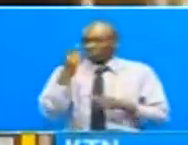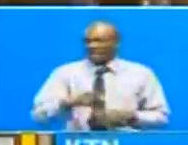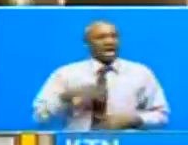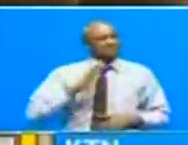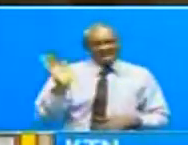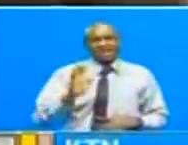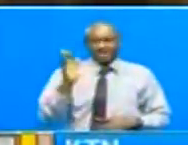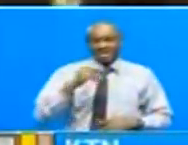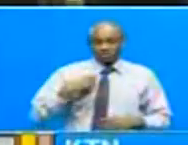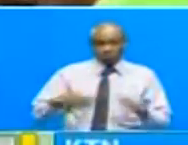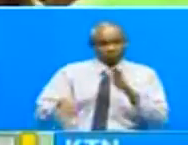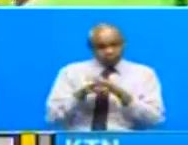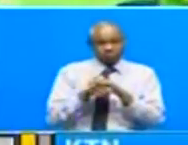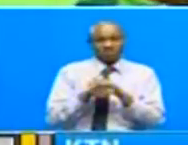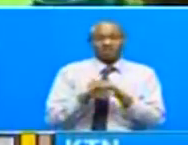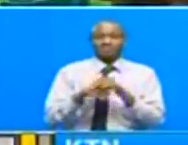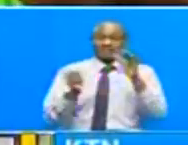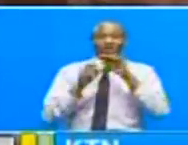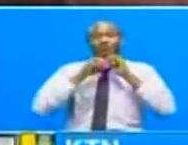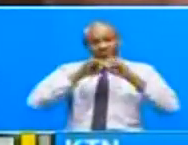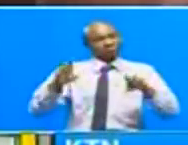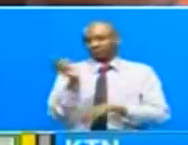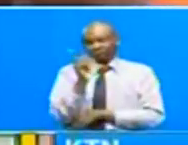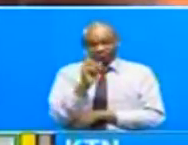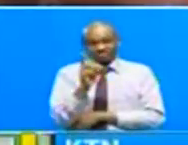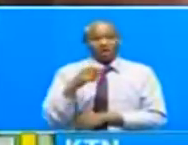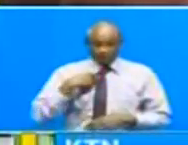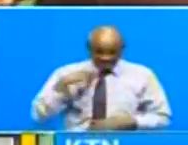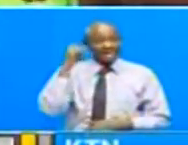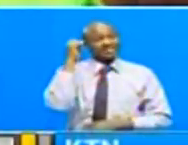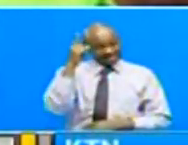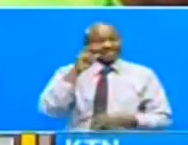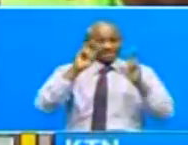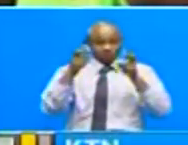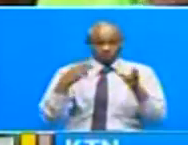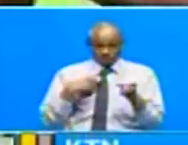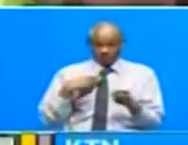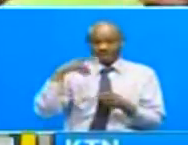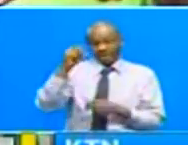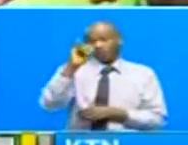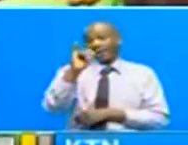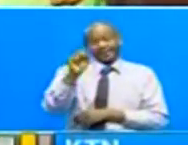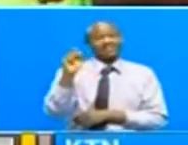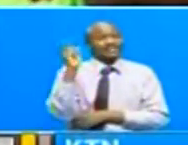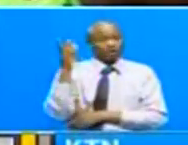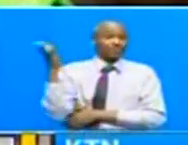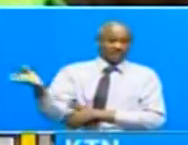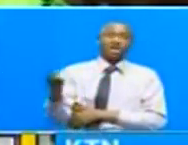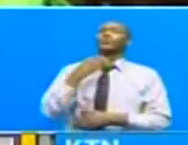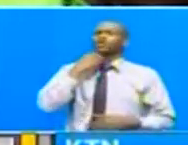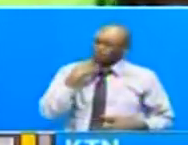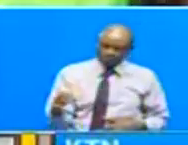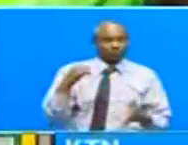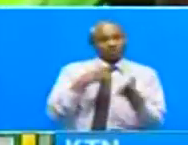for Waiguru to be suspended. We understand that there are issues with the National Youth Service in Nairobi. We don't want